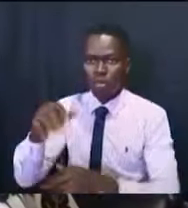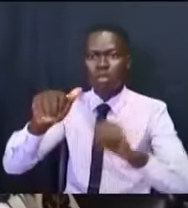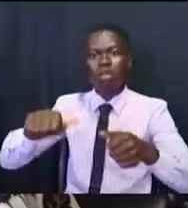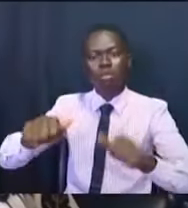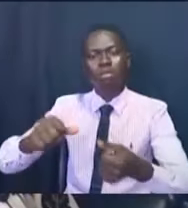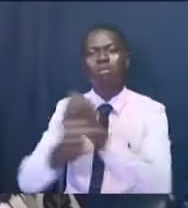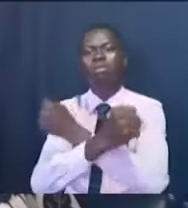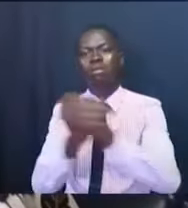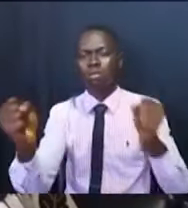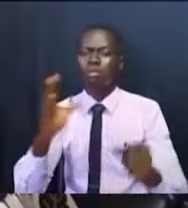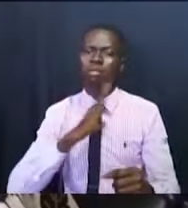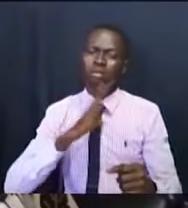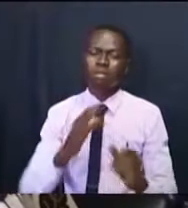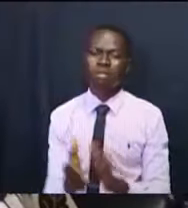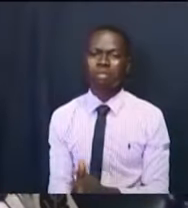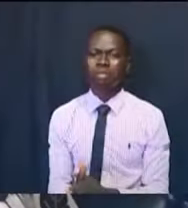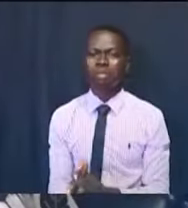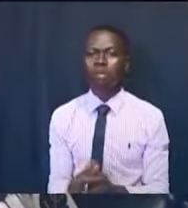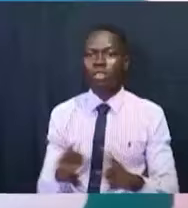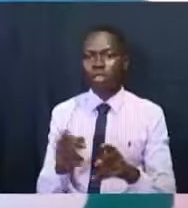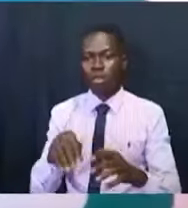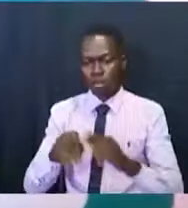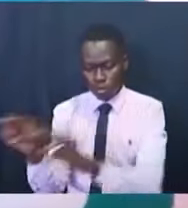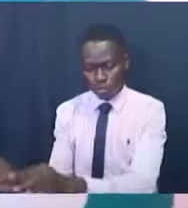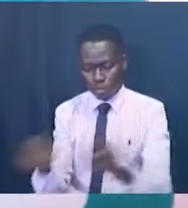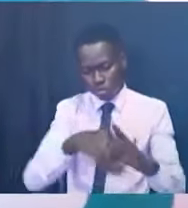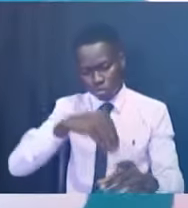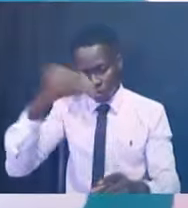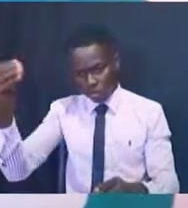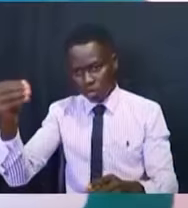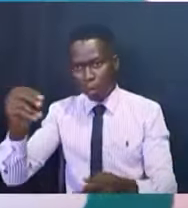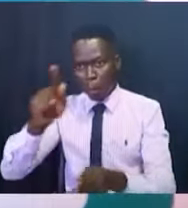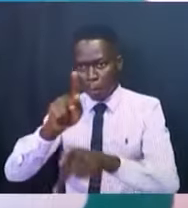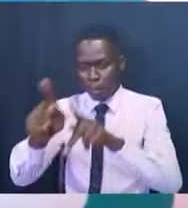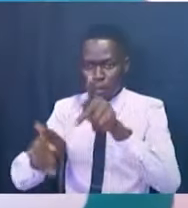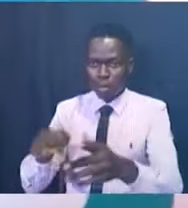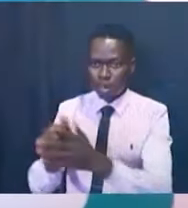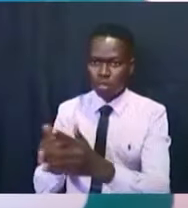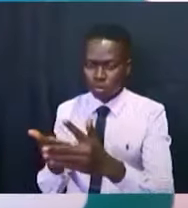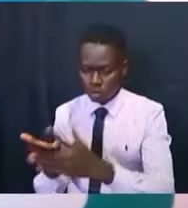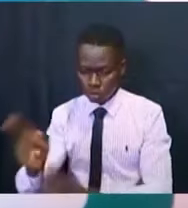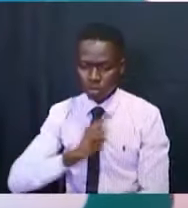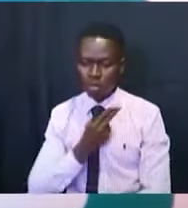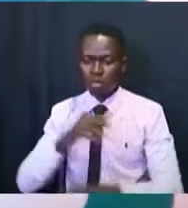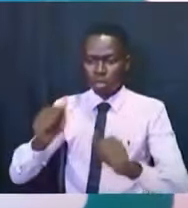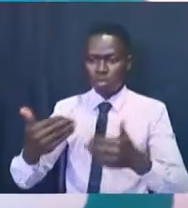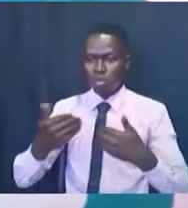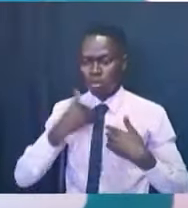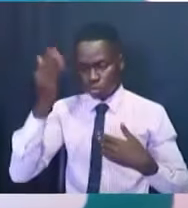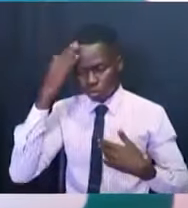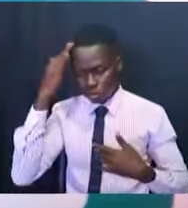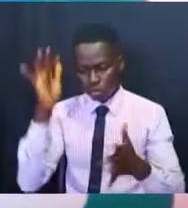saved. Hallelujah. So we are going out there as agents that people through us will find our Savior